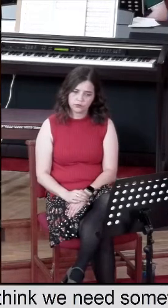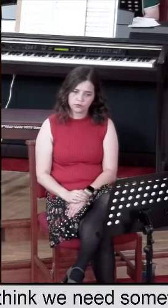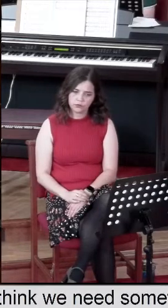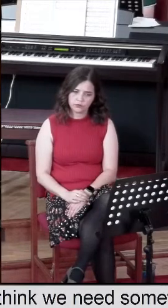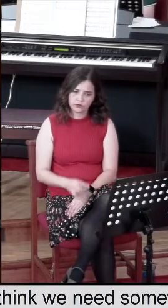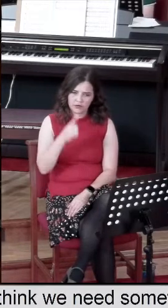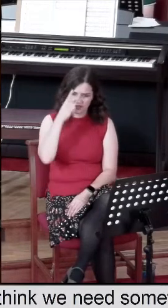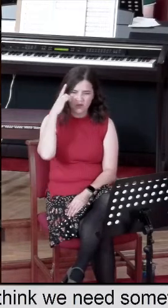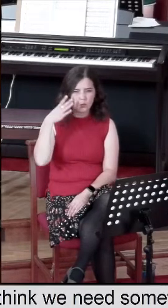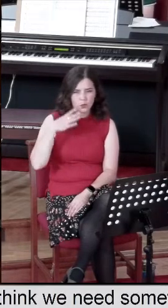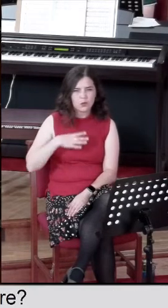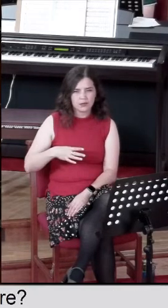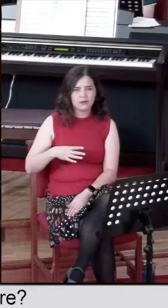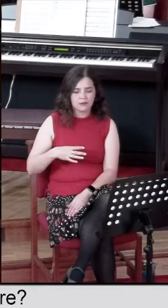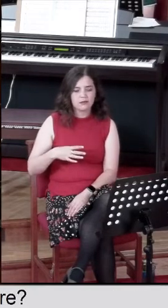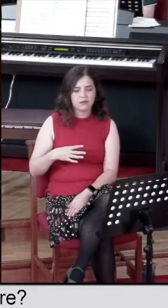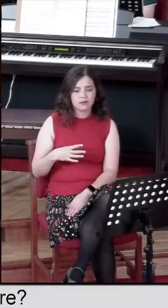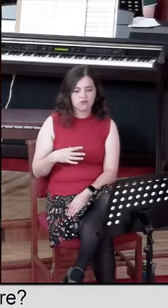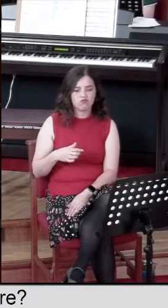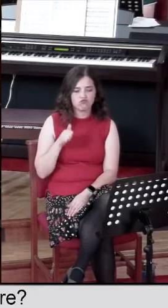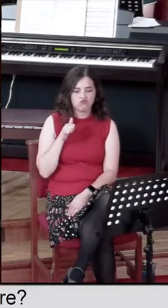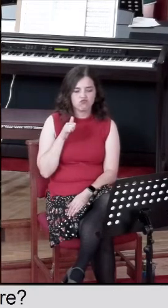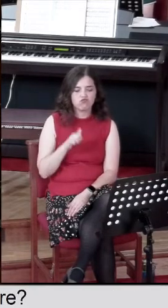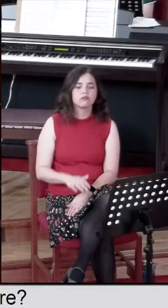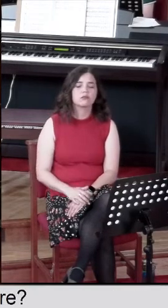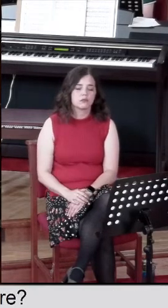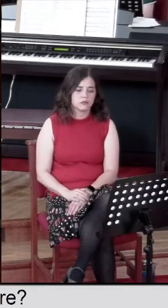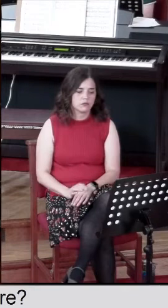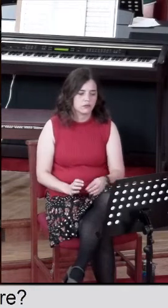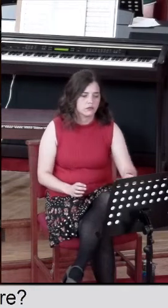Because I think we need to have sing a song so that